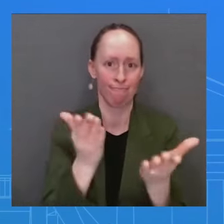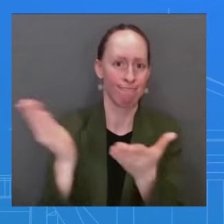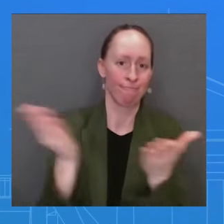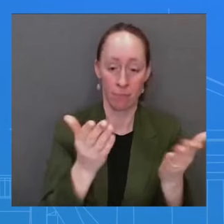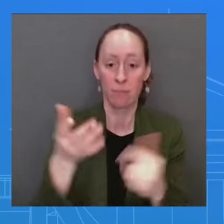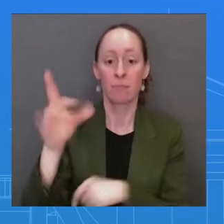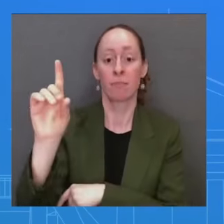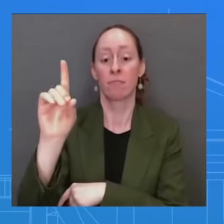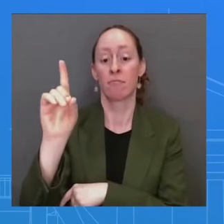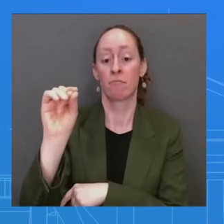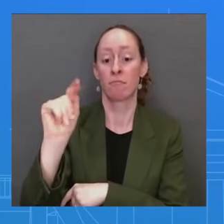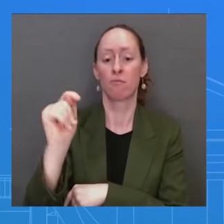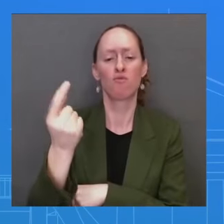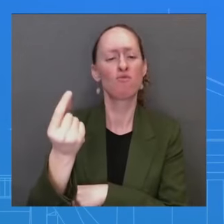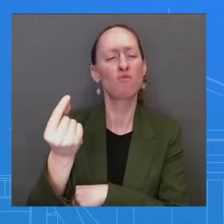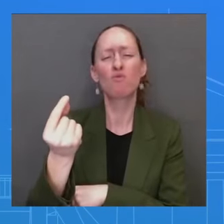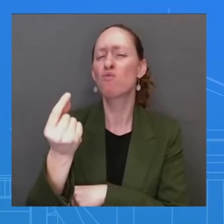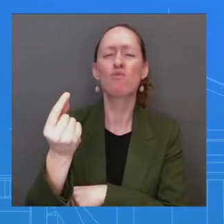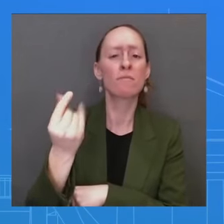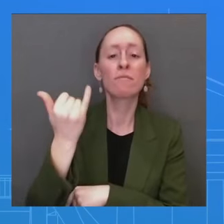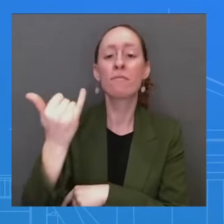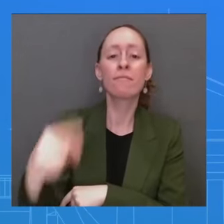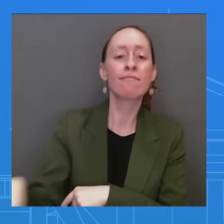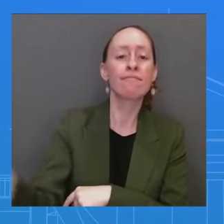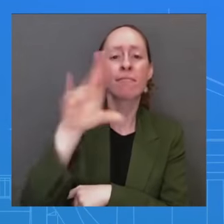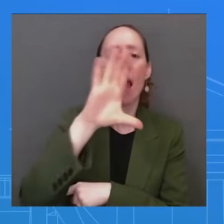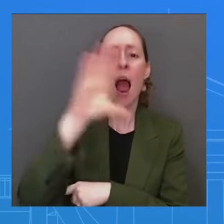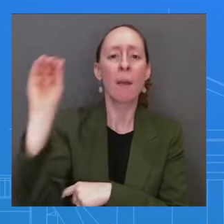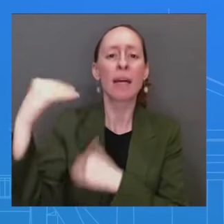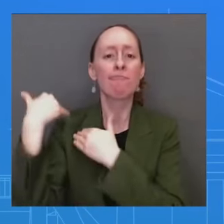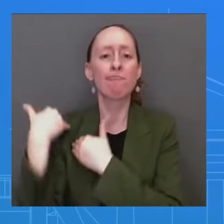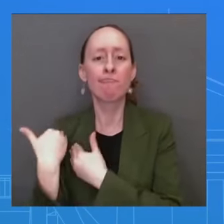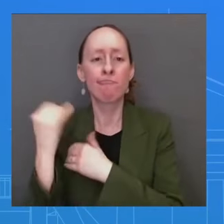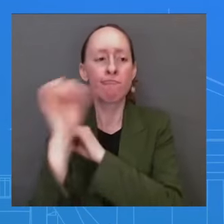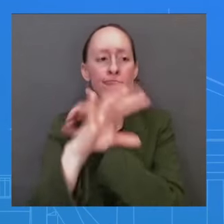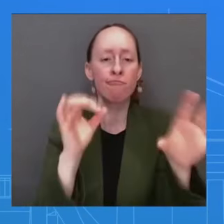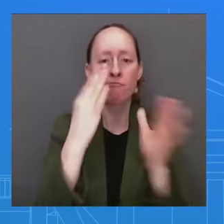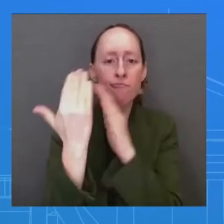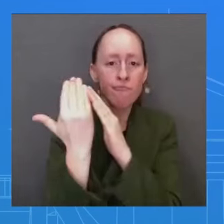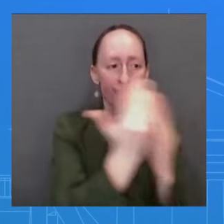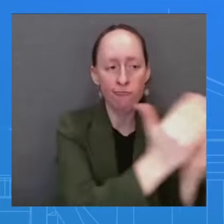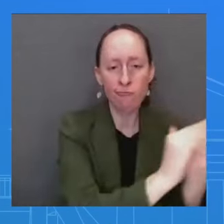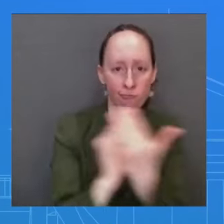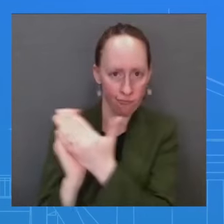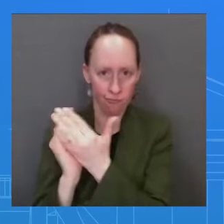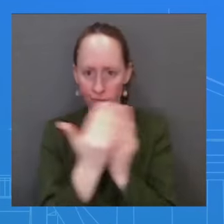and other stakeholders. And so we're taking every step to ensure that shipping in the Red Sea is